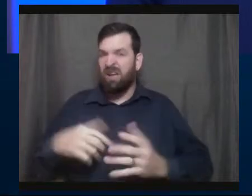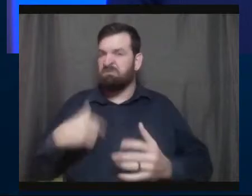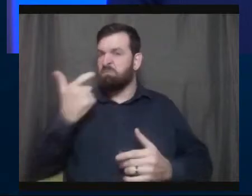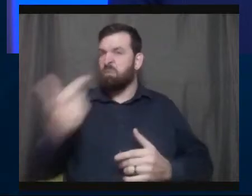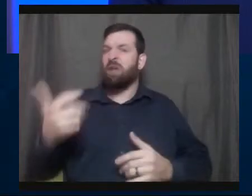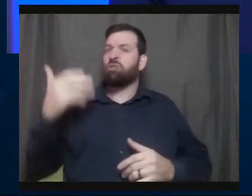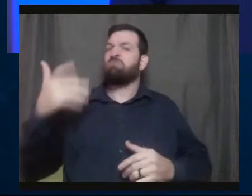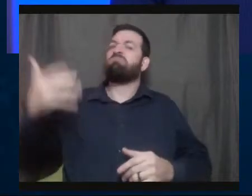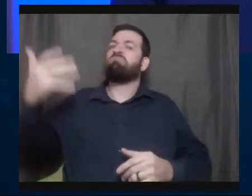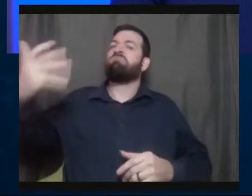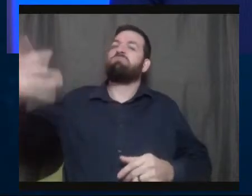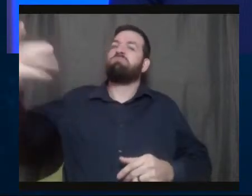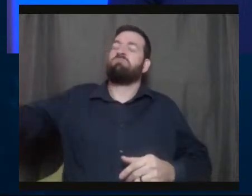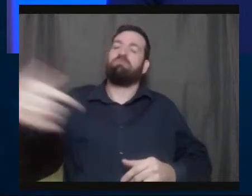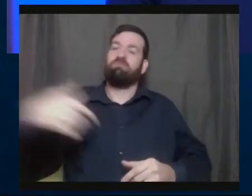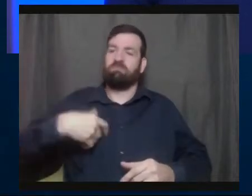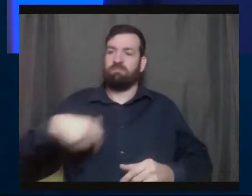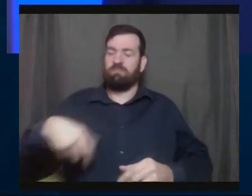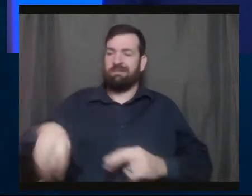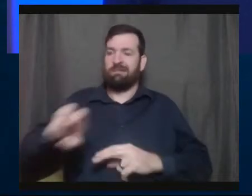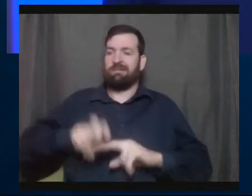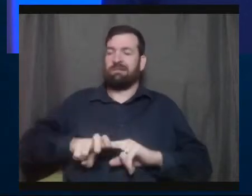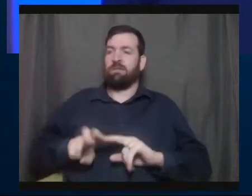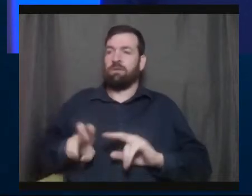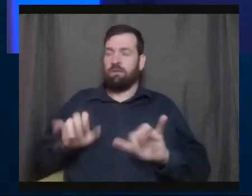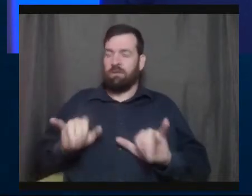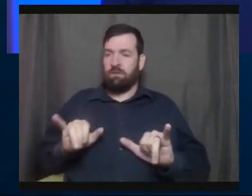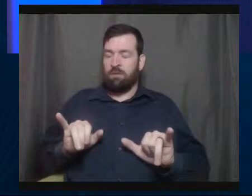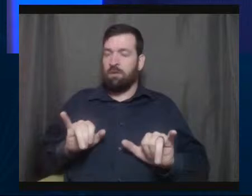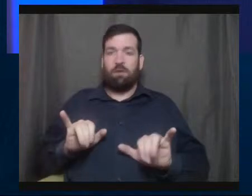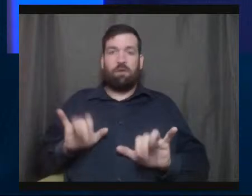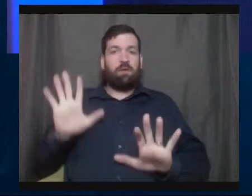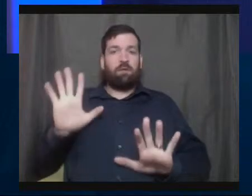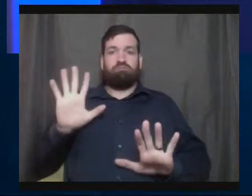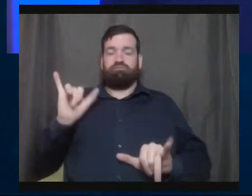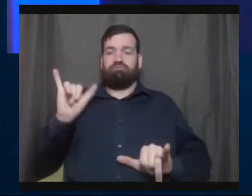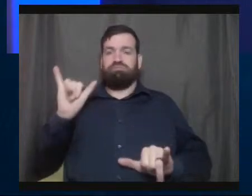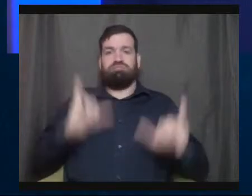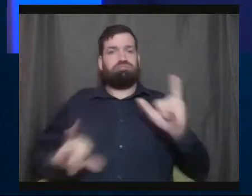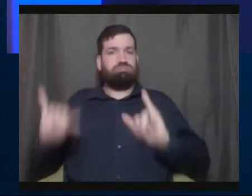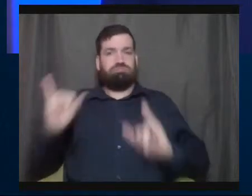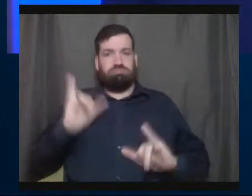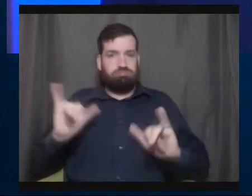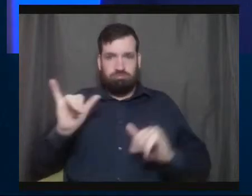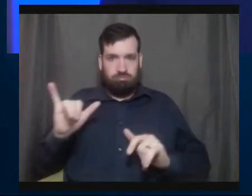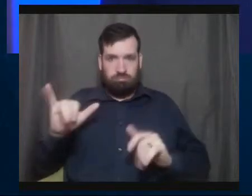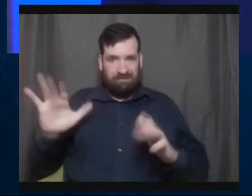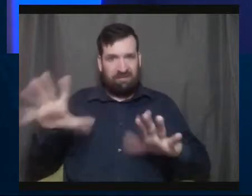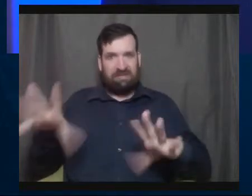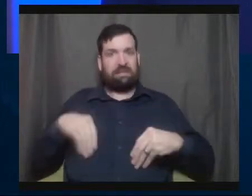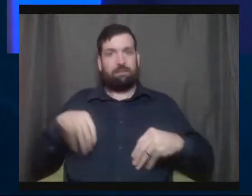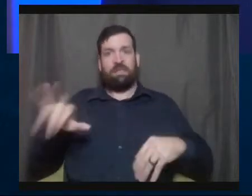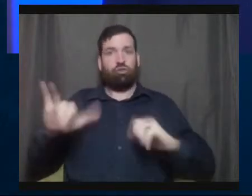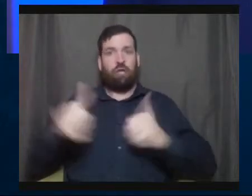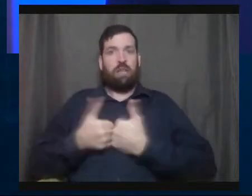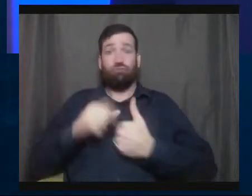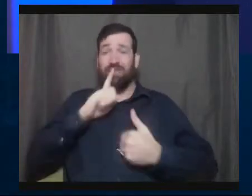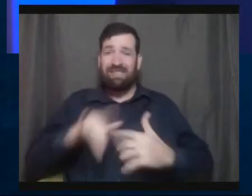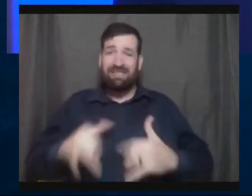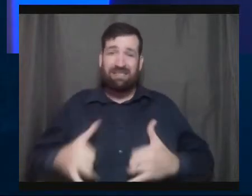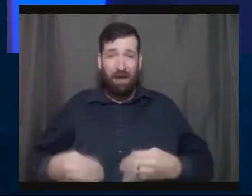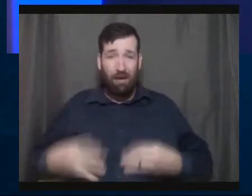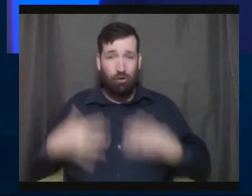I always sit back and think that I stand in awe of people who could kind of go down that road and take on that challenge, and it's really inspiring. But do you think that's good or